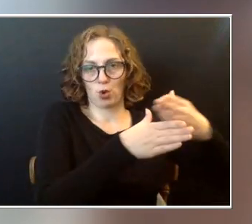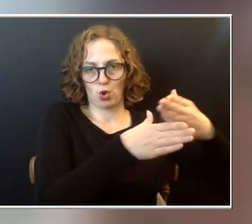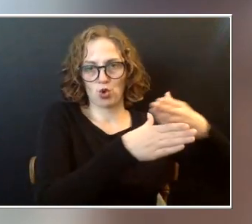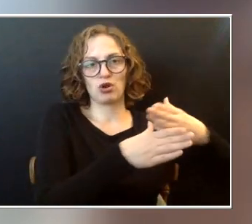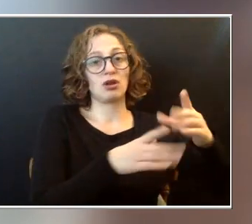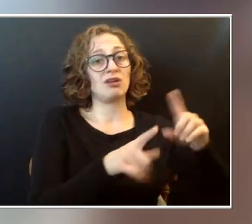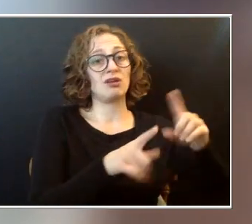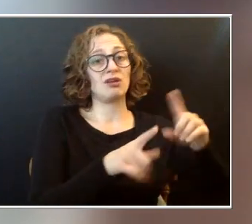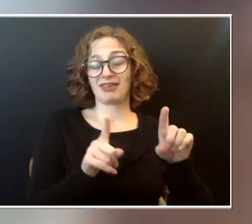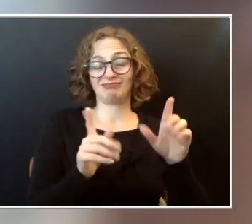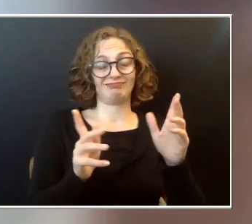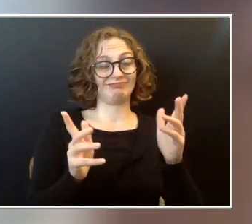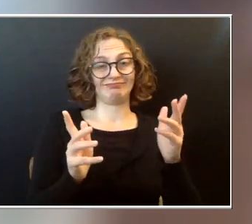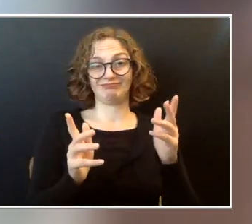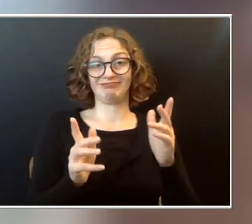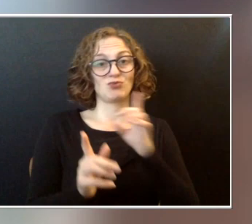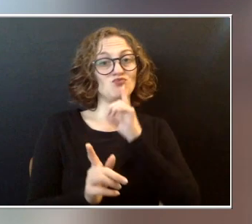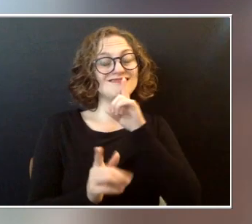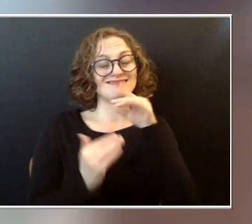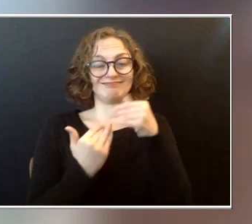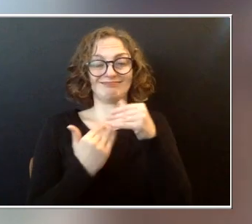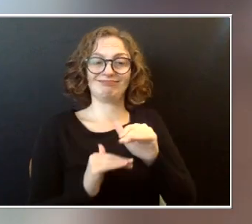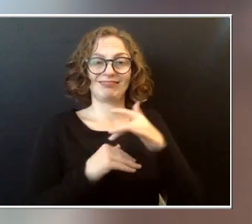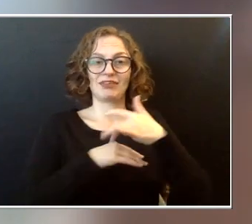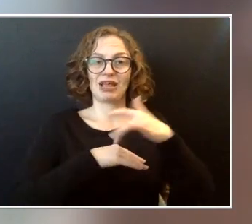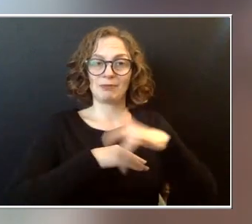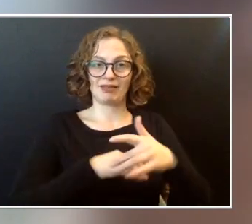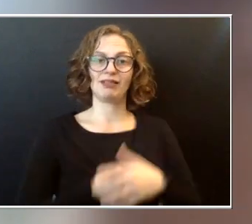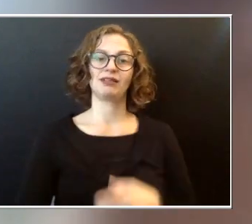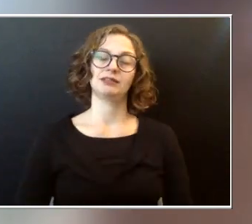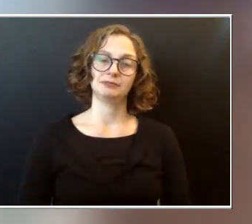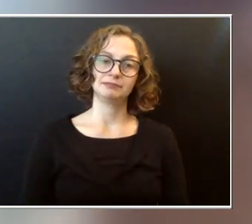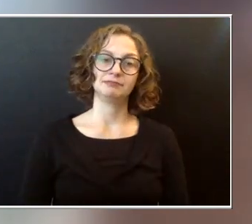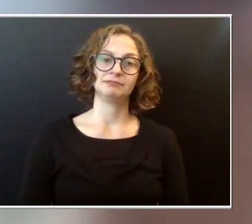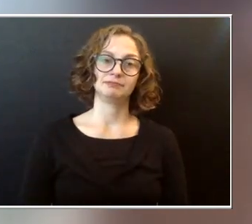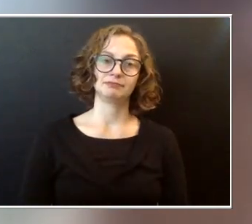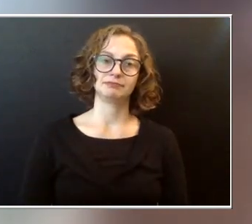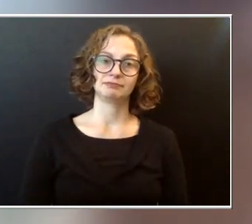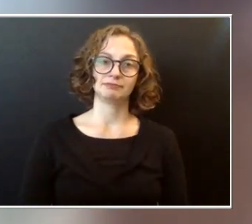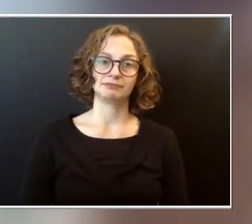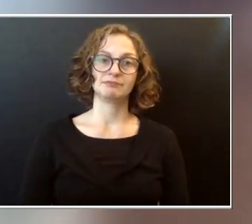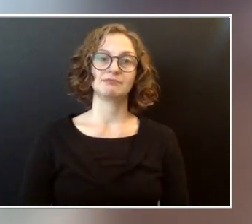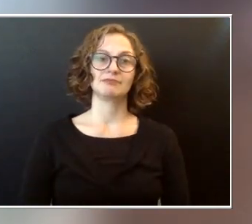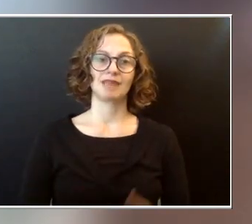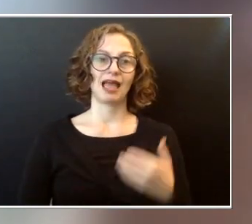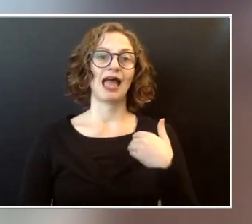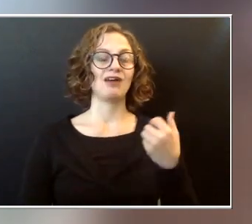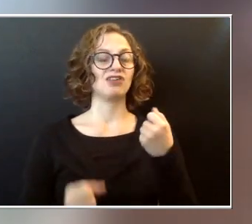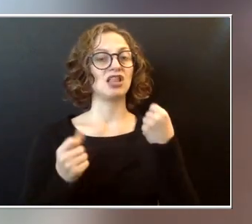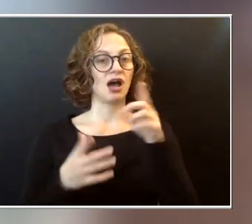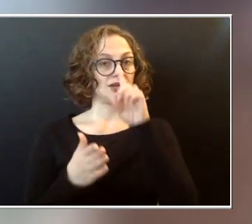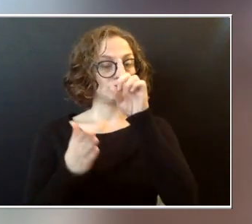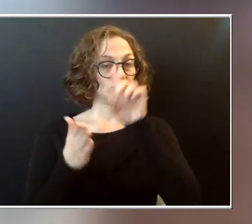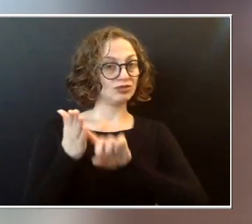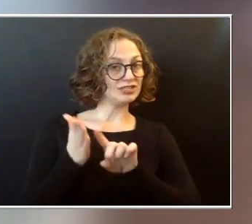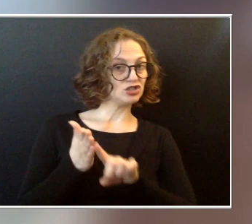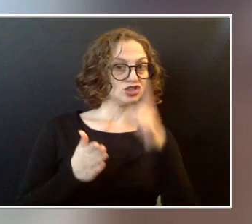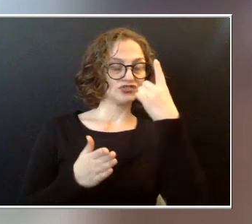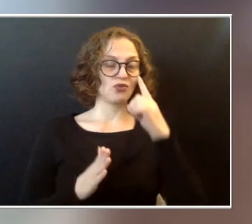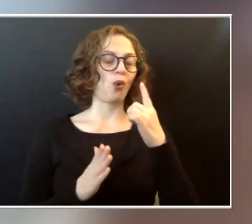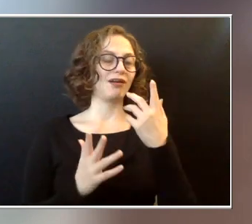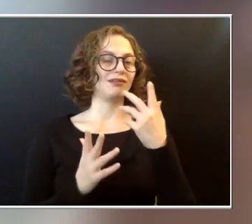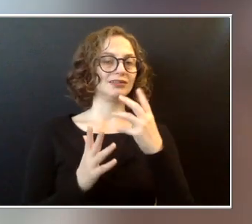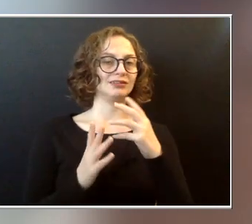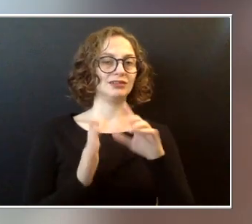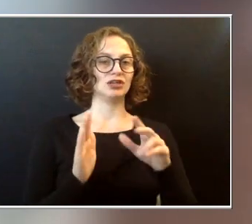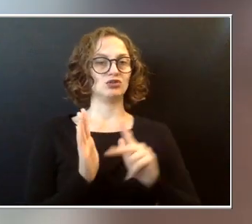available any place. And I have a lot of research infrastructure for triple-negative breast cancer. So we typically have 1